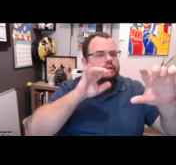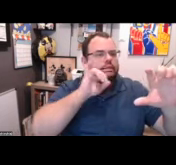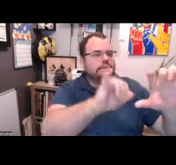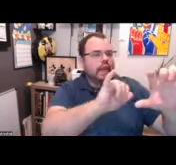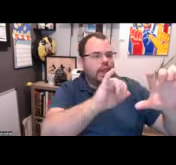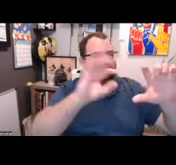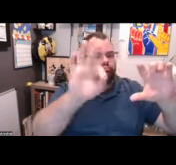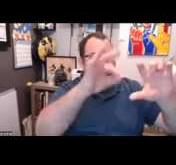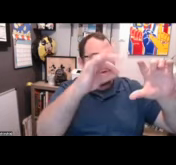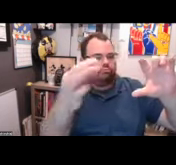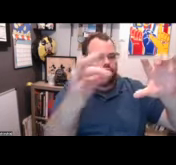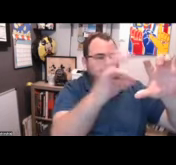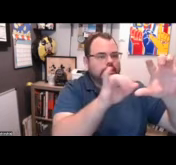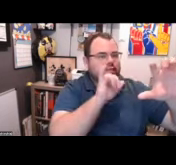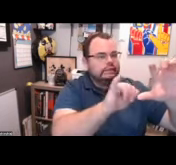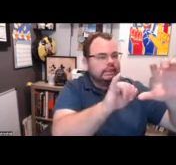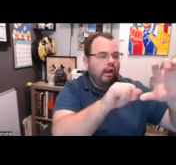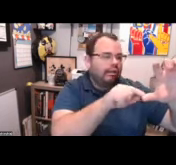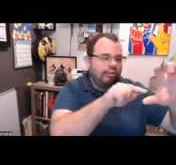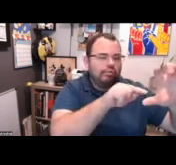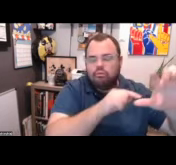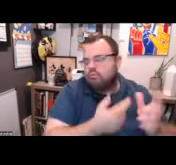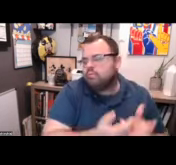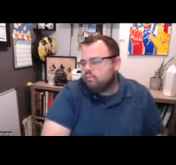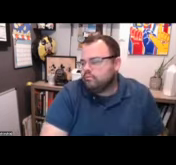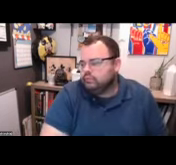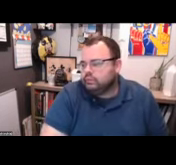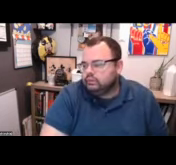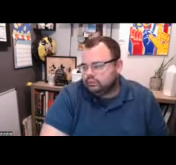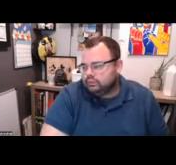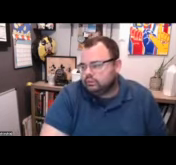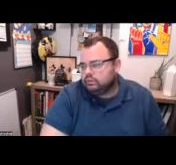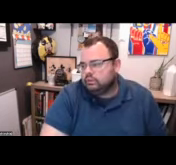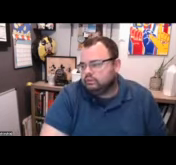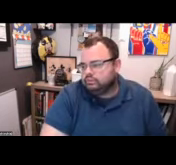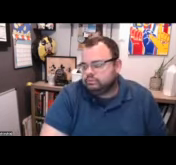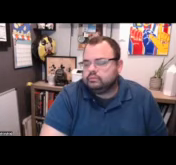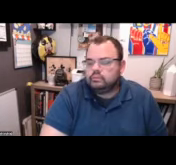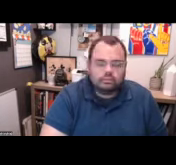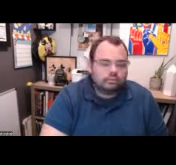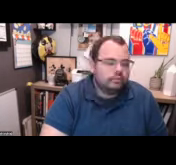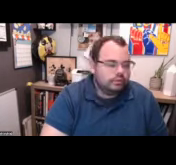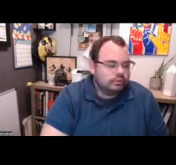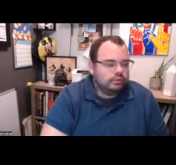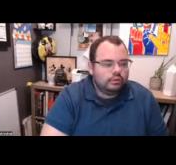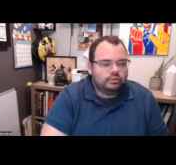Those holes help be able to make things stay in place so they can actually physically Here is sew it. the implant.